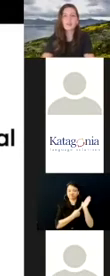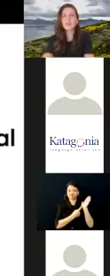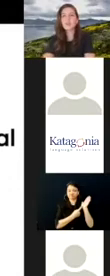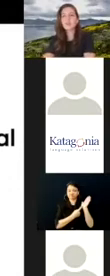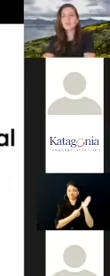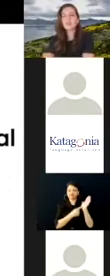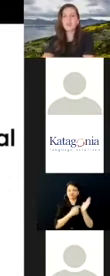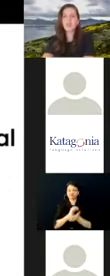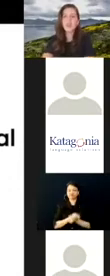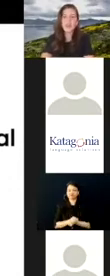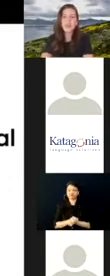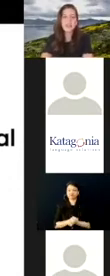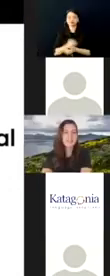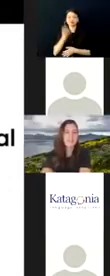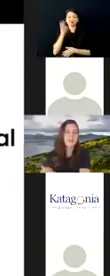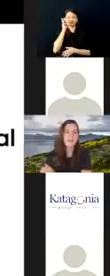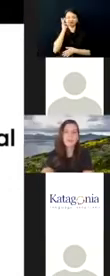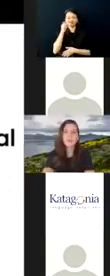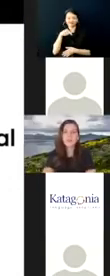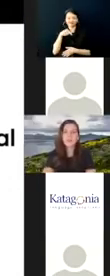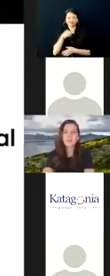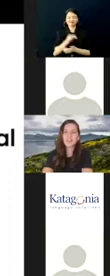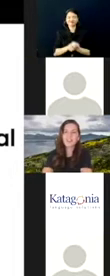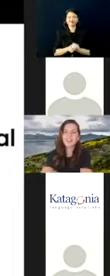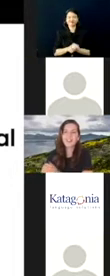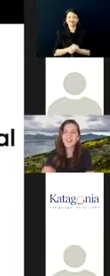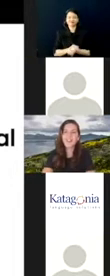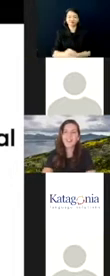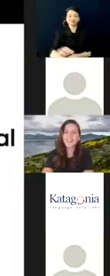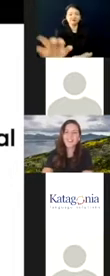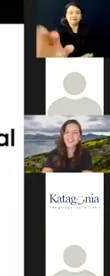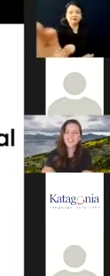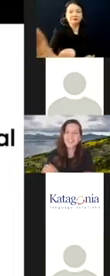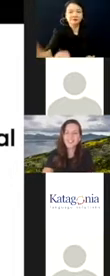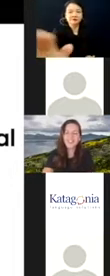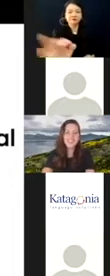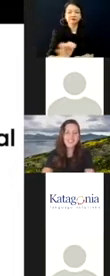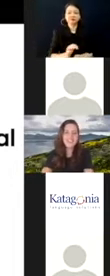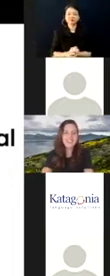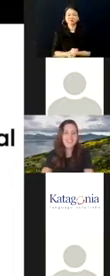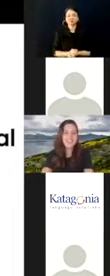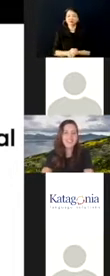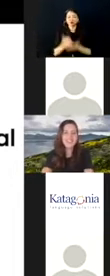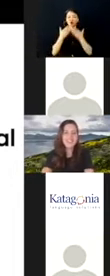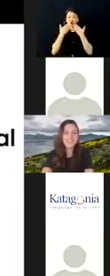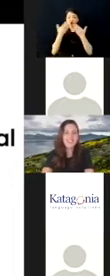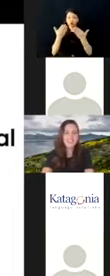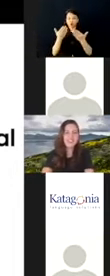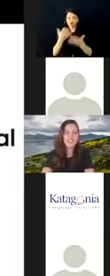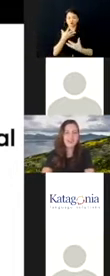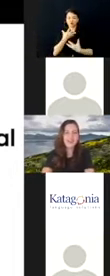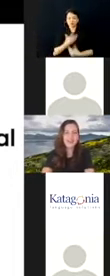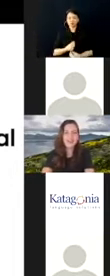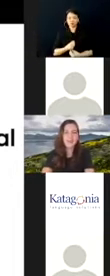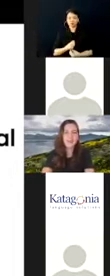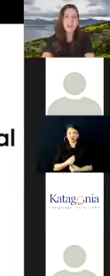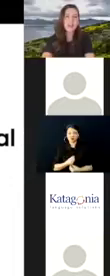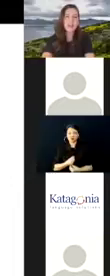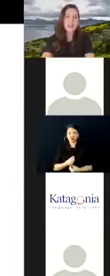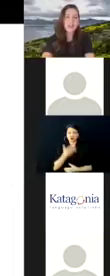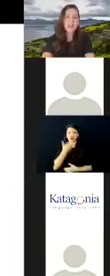All right, wonderful. Well, I made it back this time. I hope you guys all had a terrific discussion in the breakout